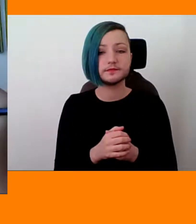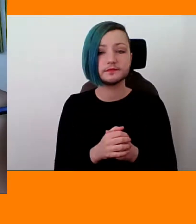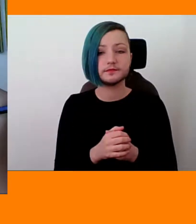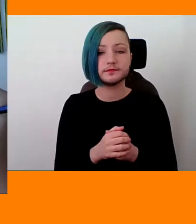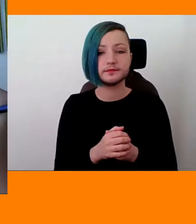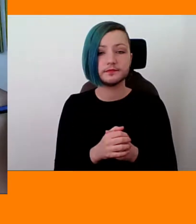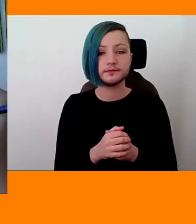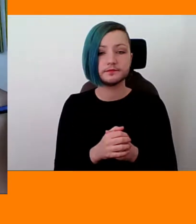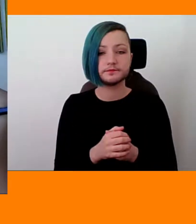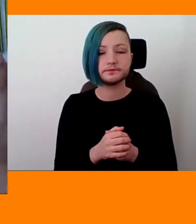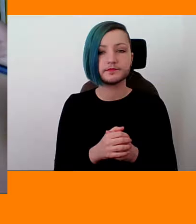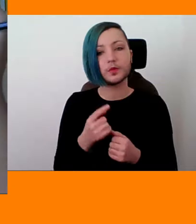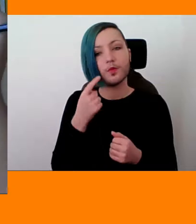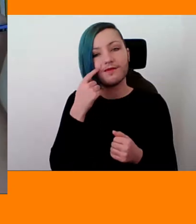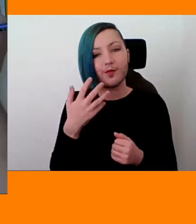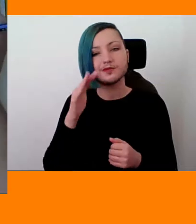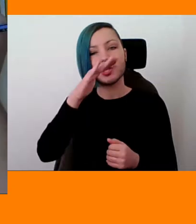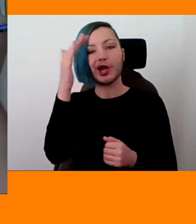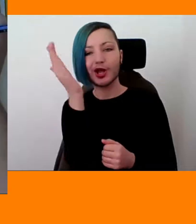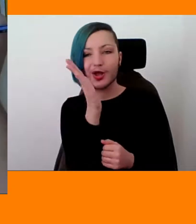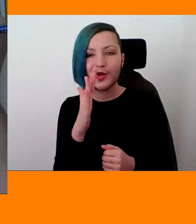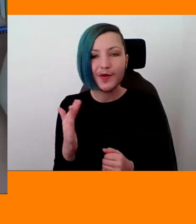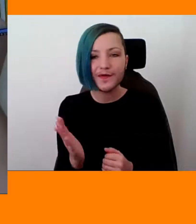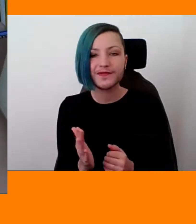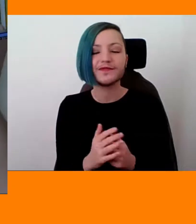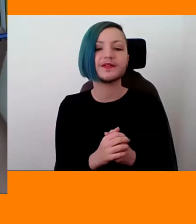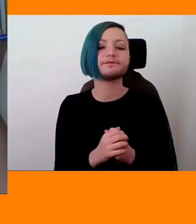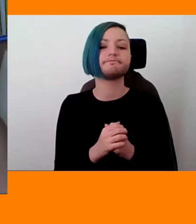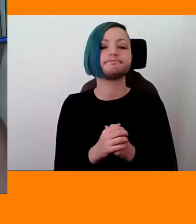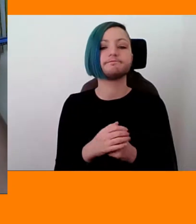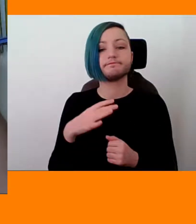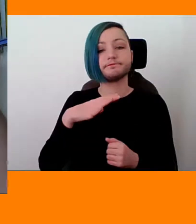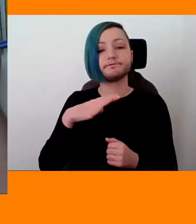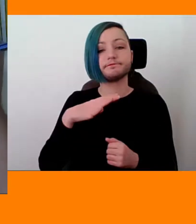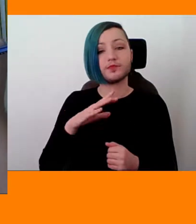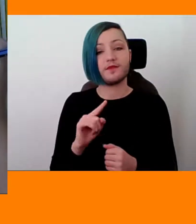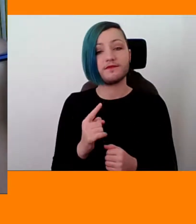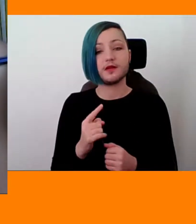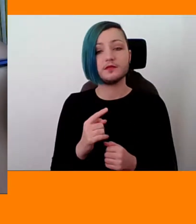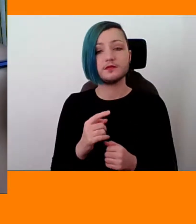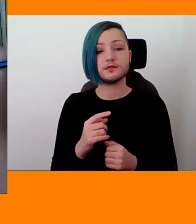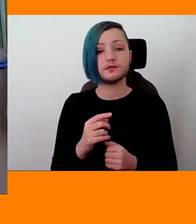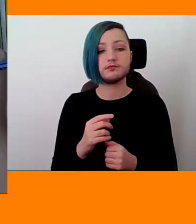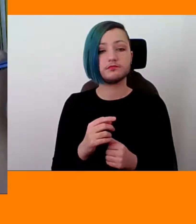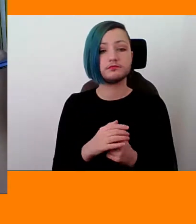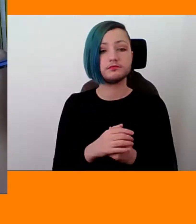obviously is going to have some curves to it. So what you need to do first is just draw out a section